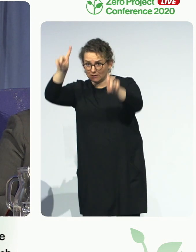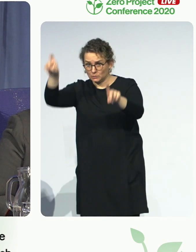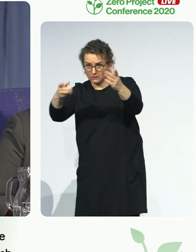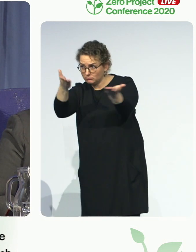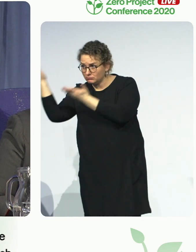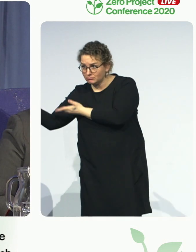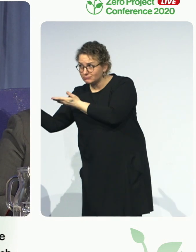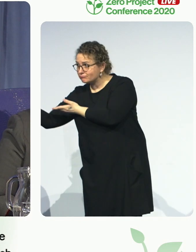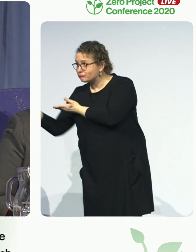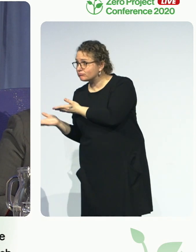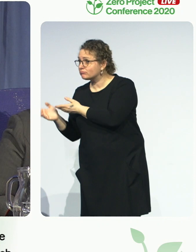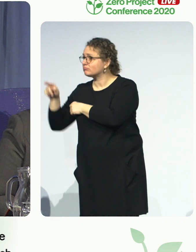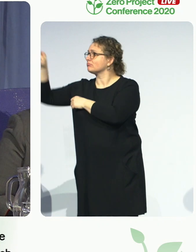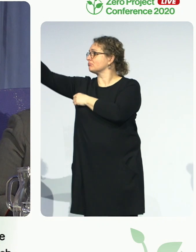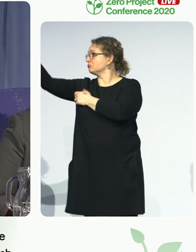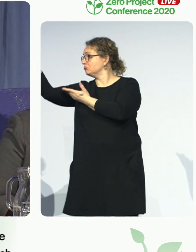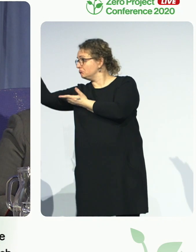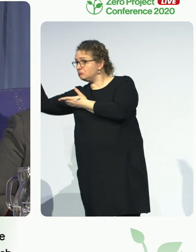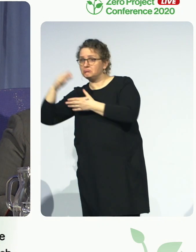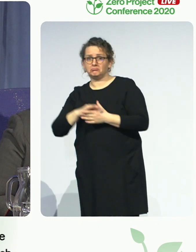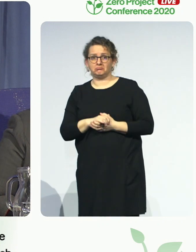If not, maybe